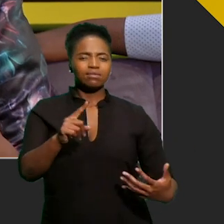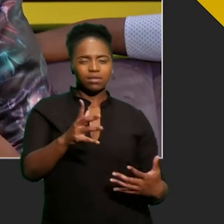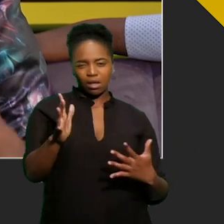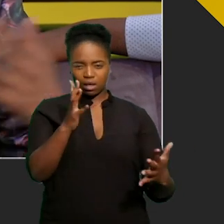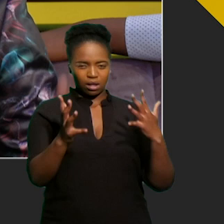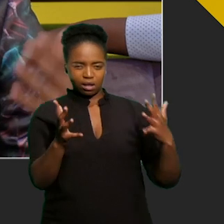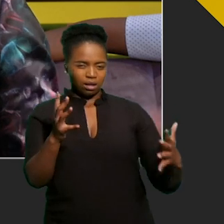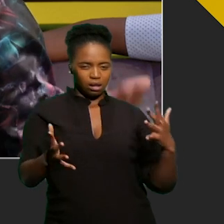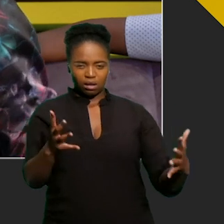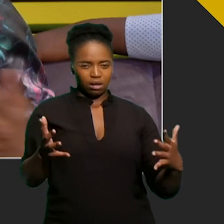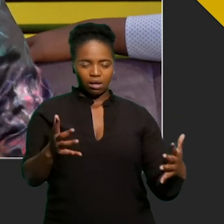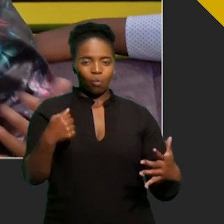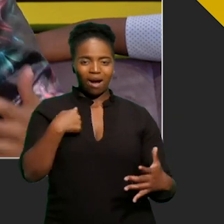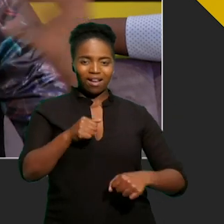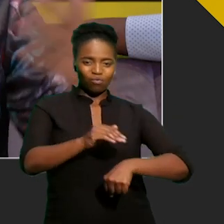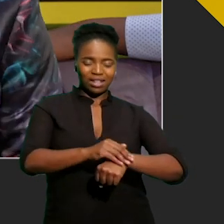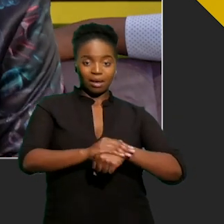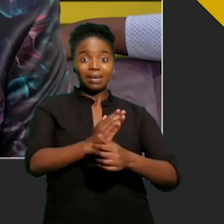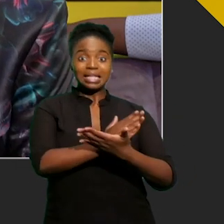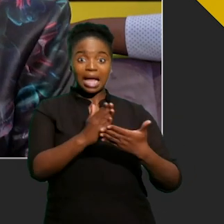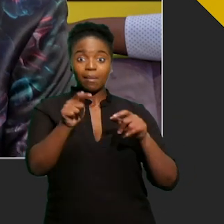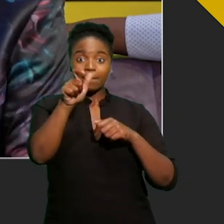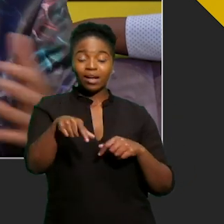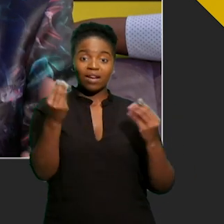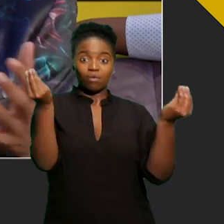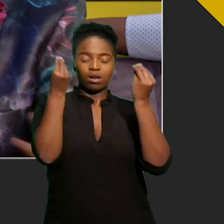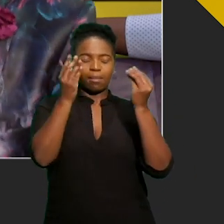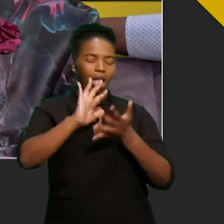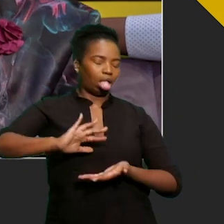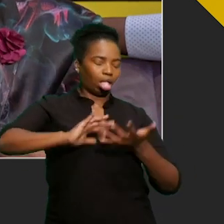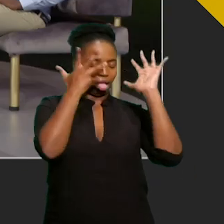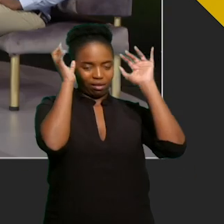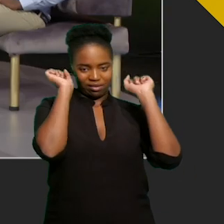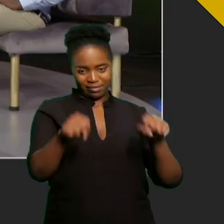blurred. That's why a friendship that I had with somebody who's very famous ended up, you know.